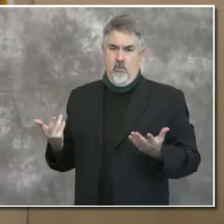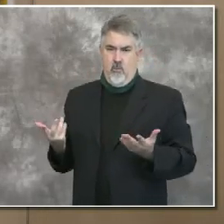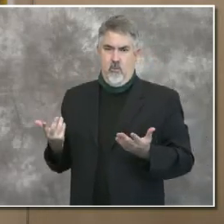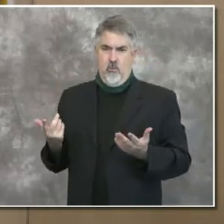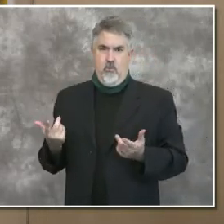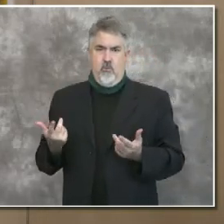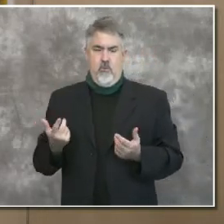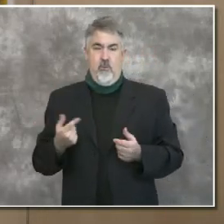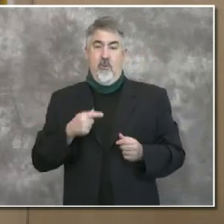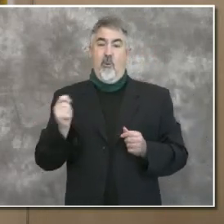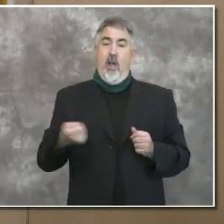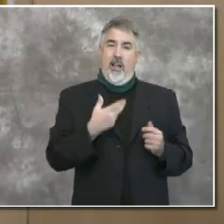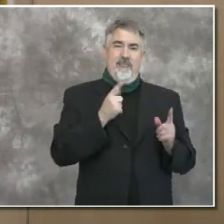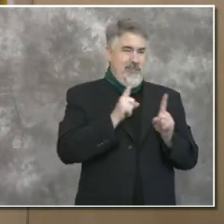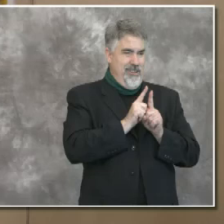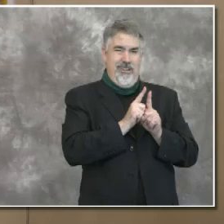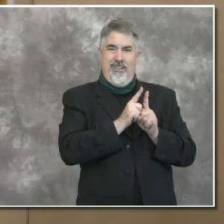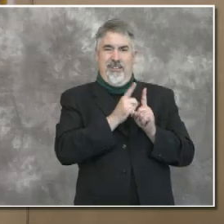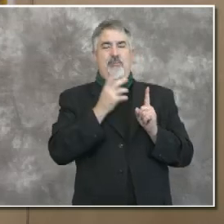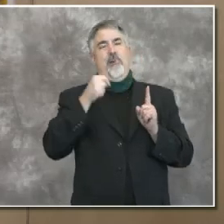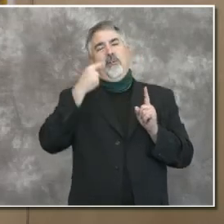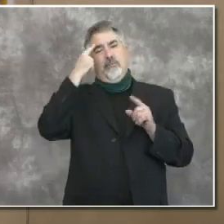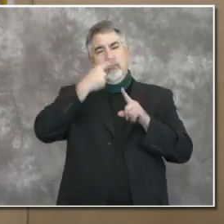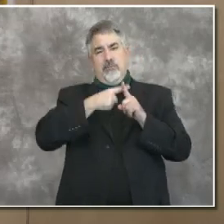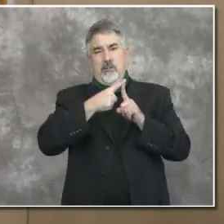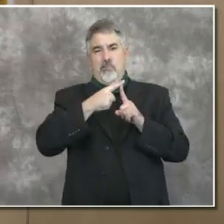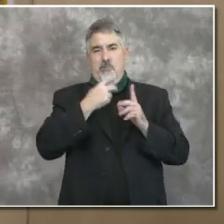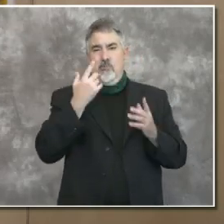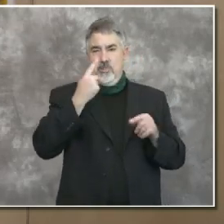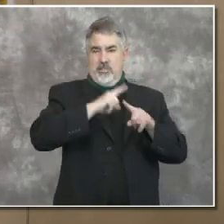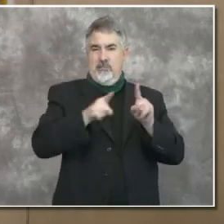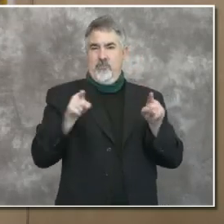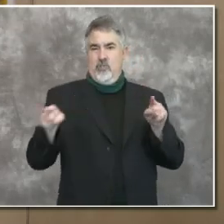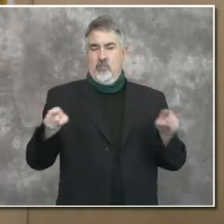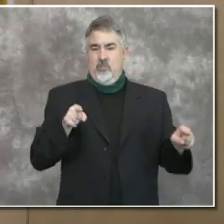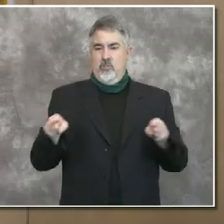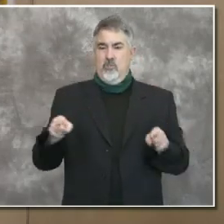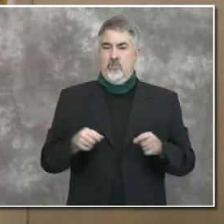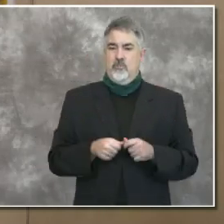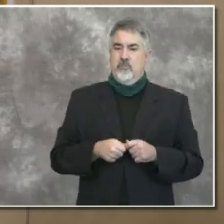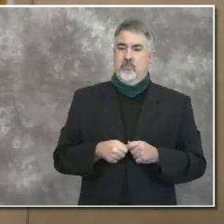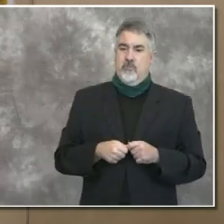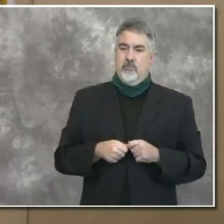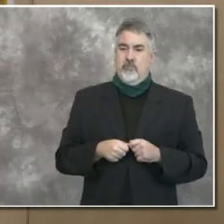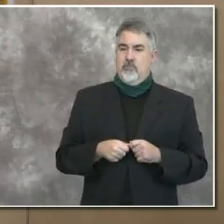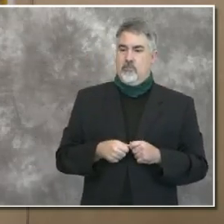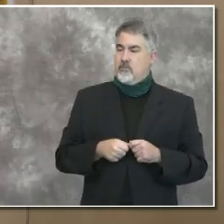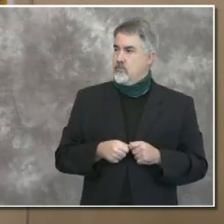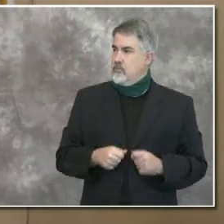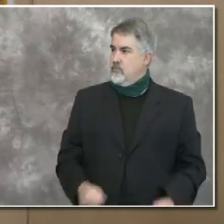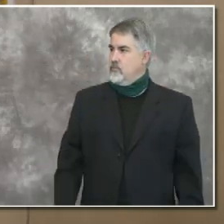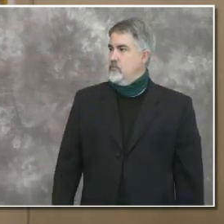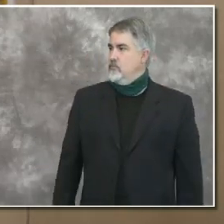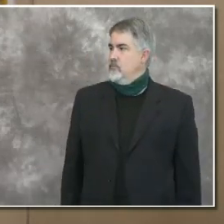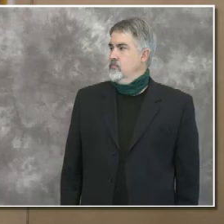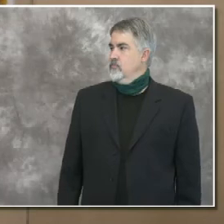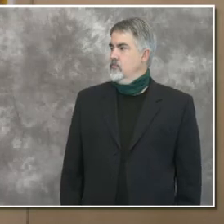be, requiring the masks, so that will be an element of protection. All right, thank you, Dr. Wooten.